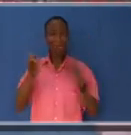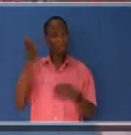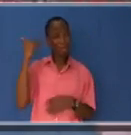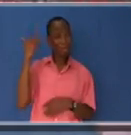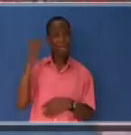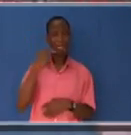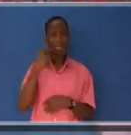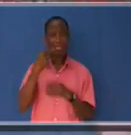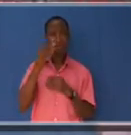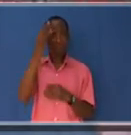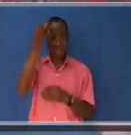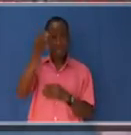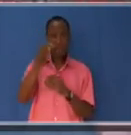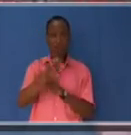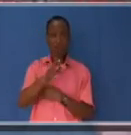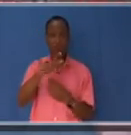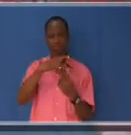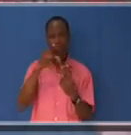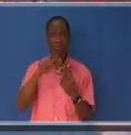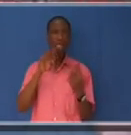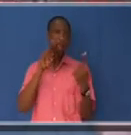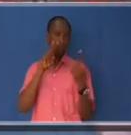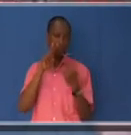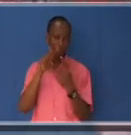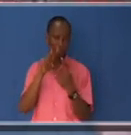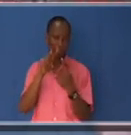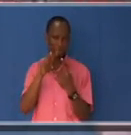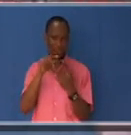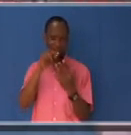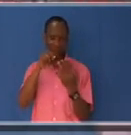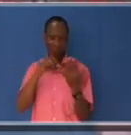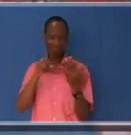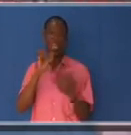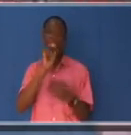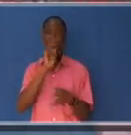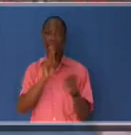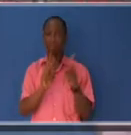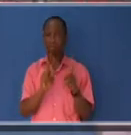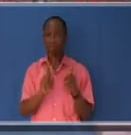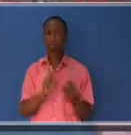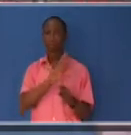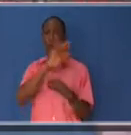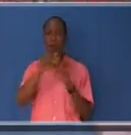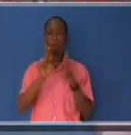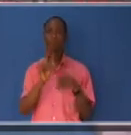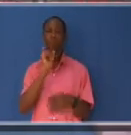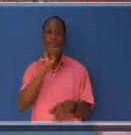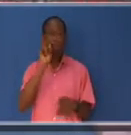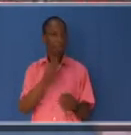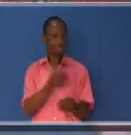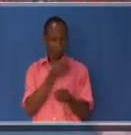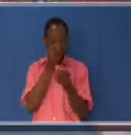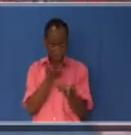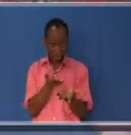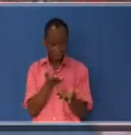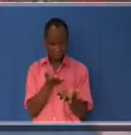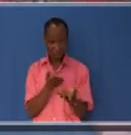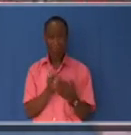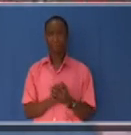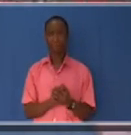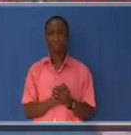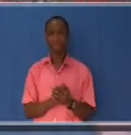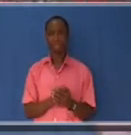sa asemo na Peter no wo kan ina no wo kan fa Jesus Christo ho se Jesus Christo din mu enna